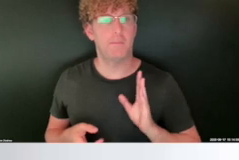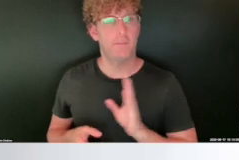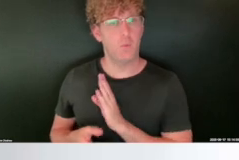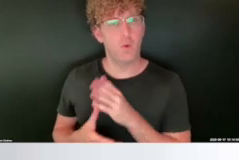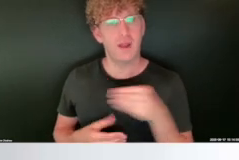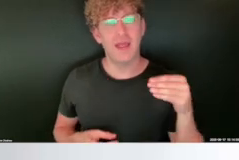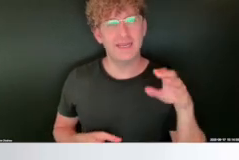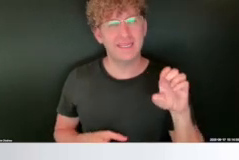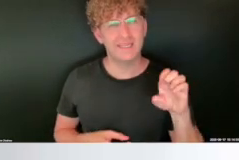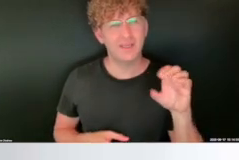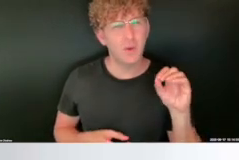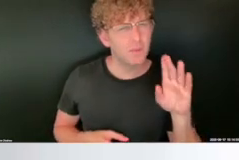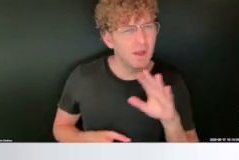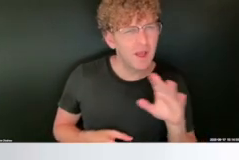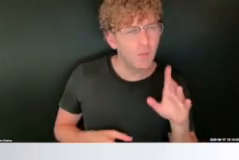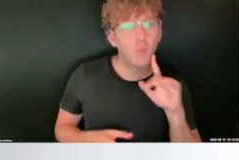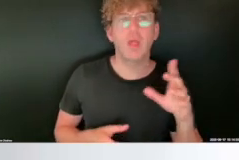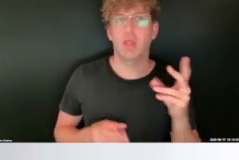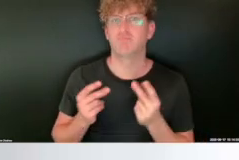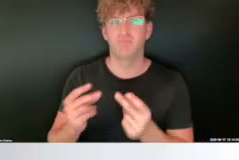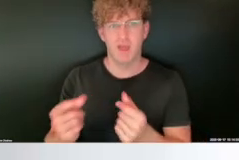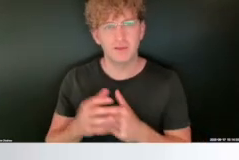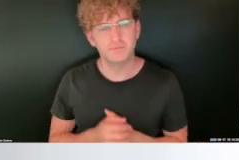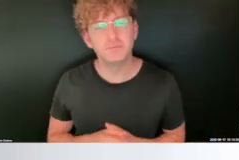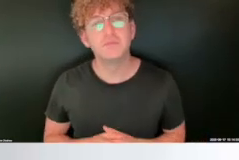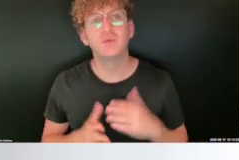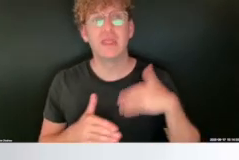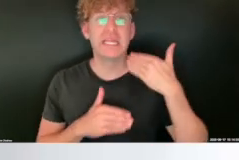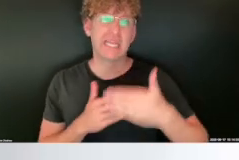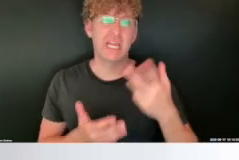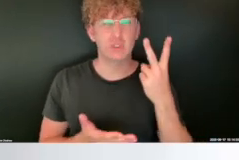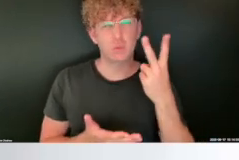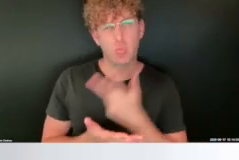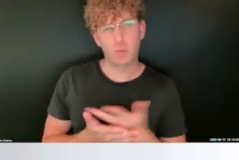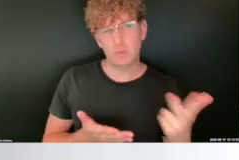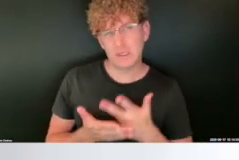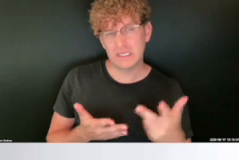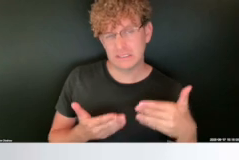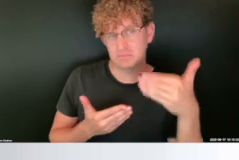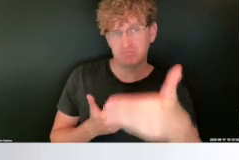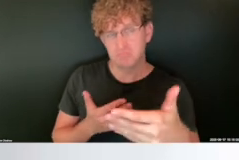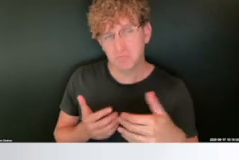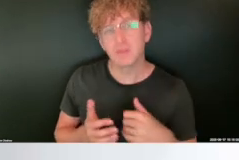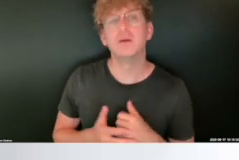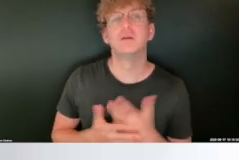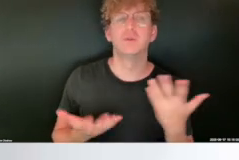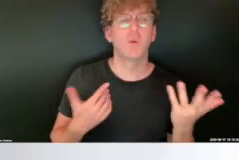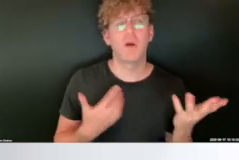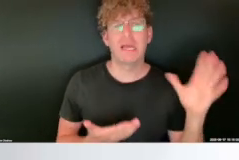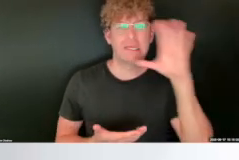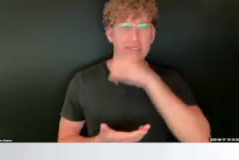that'll come up pretty quickly in the next 2 or 3 weeks. So. Yeah, I guess what's confusing is you put